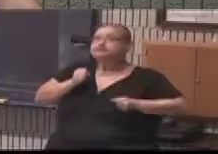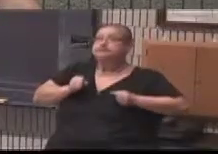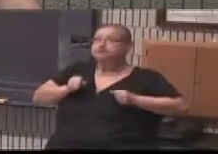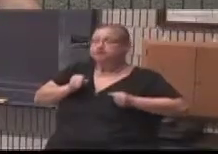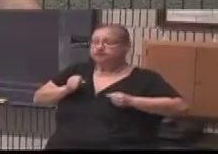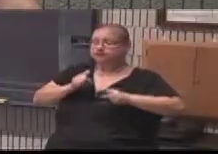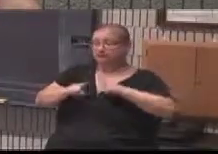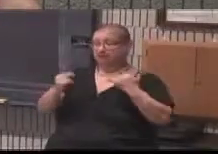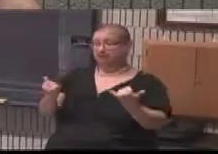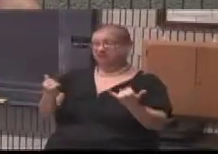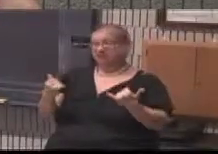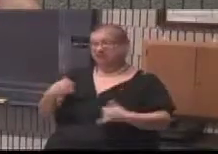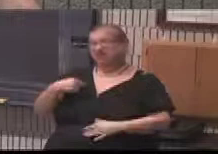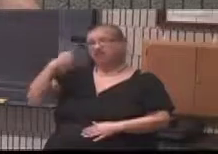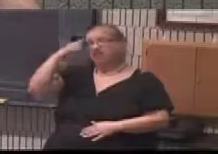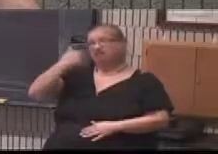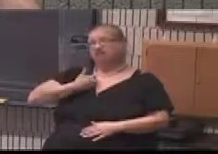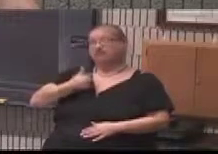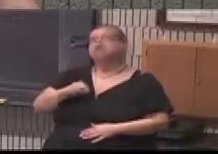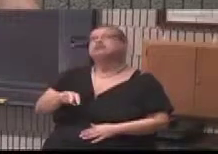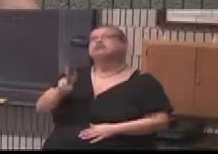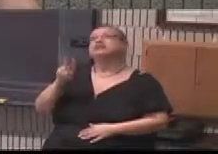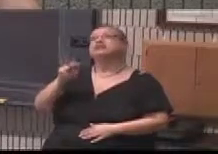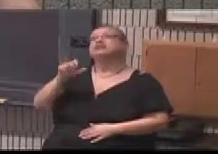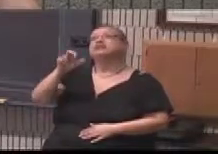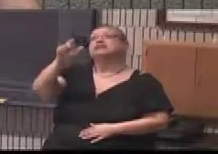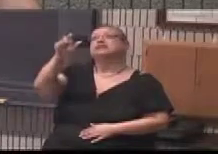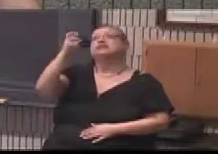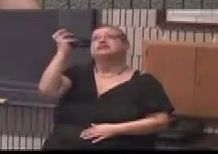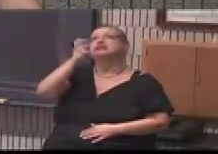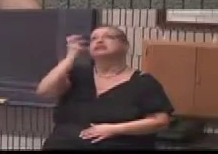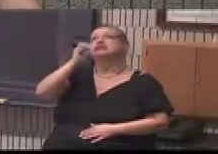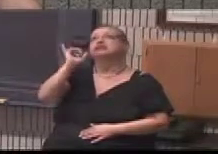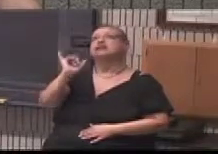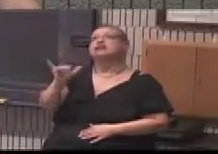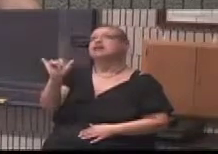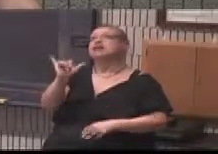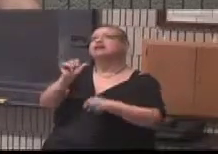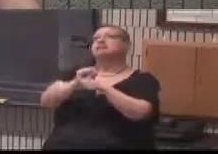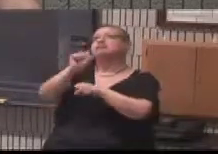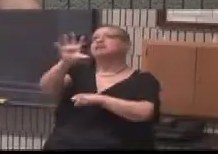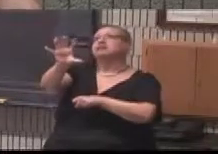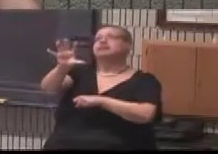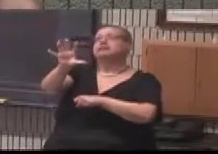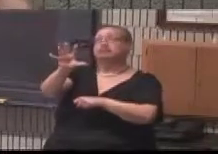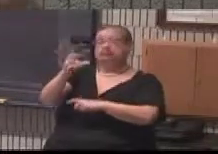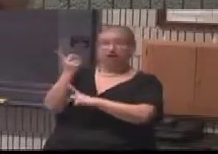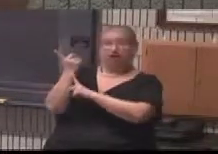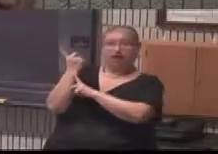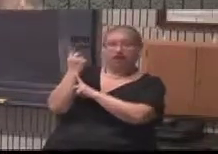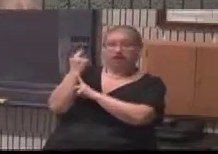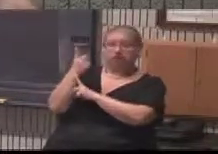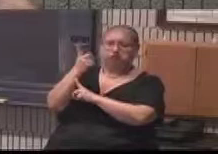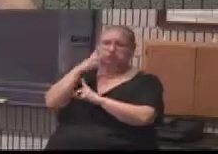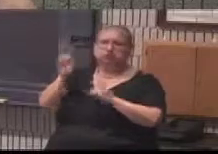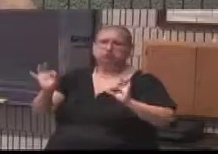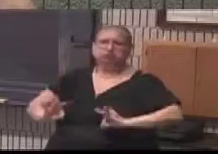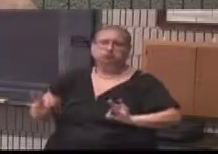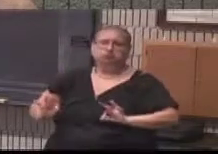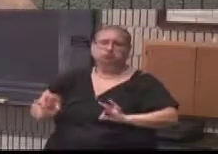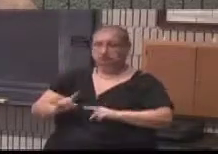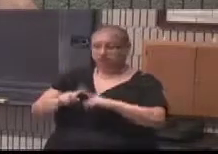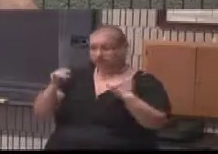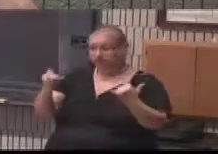face right now is, you know, I look up those stairs and I think, to me, that's Mount Everest. Whereas just a year ago, I would have been running up the